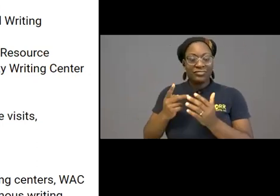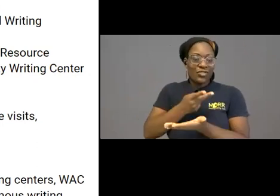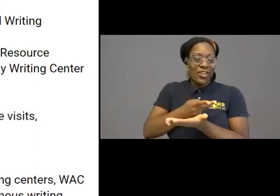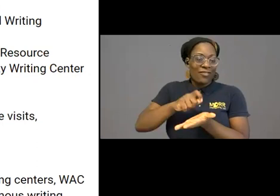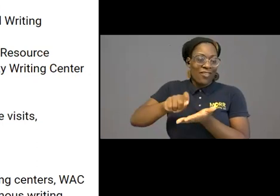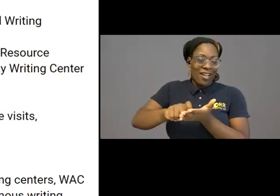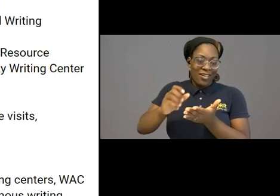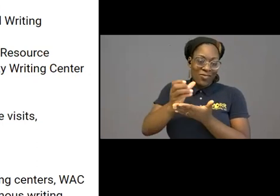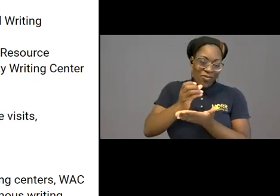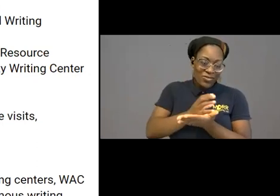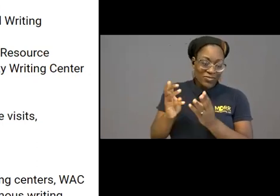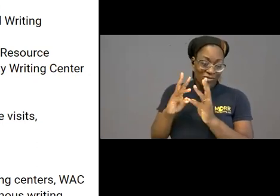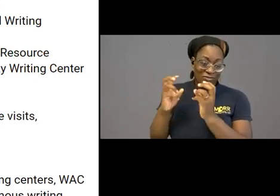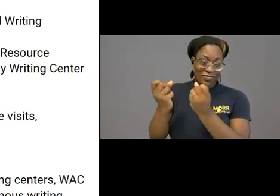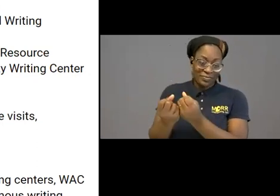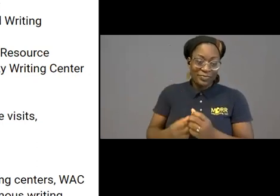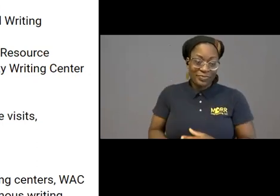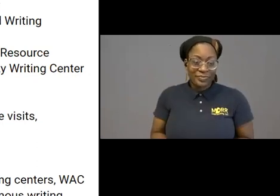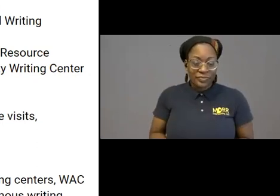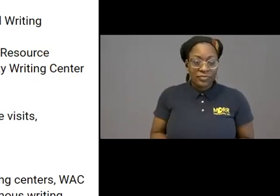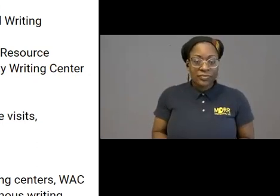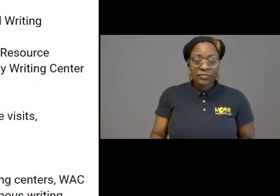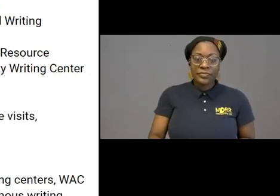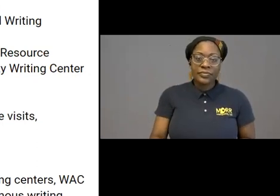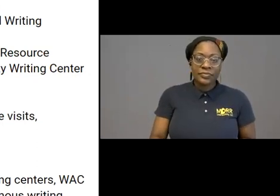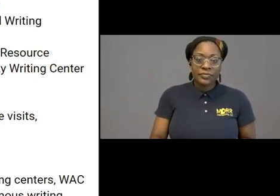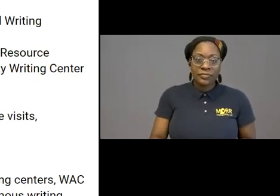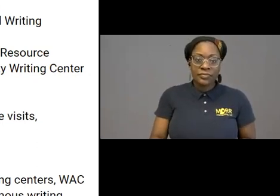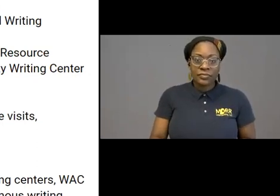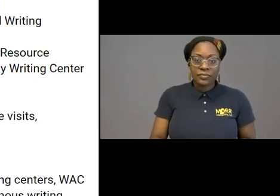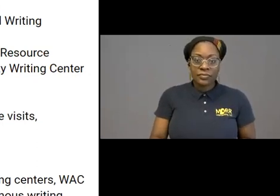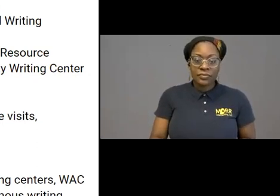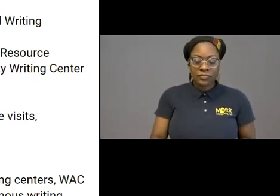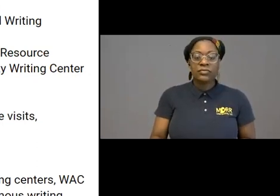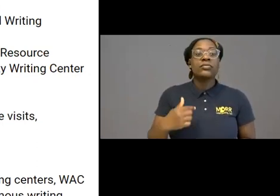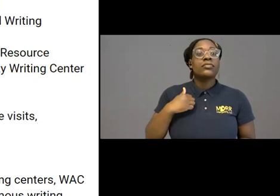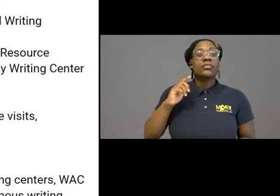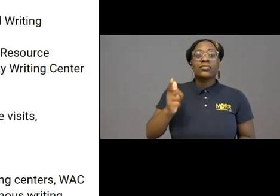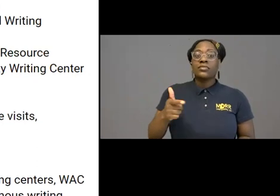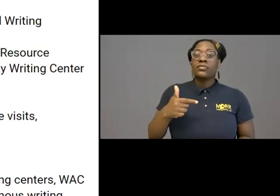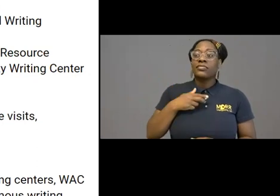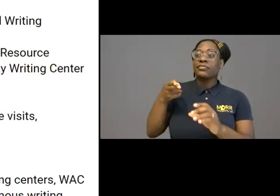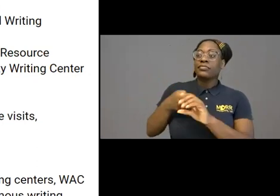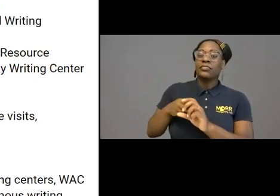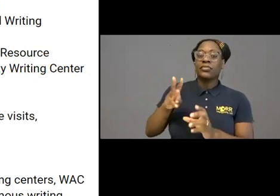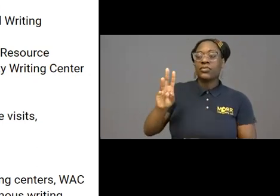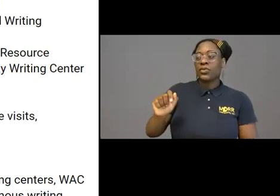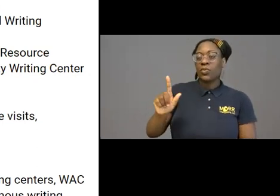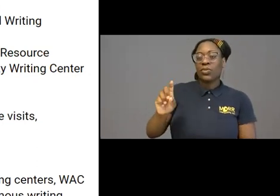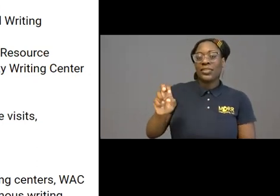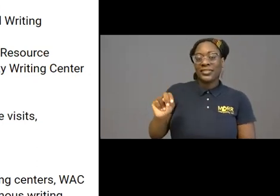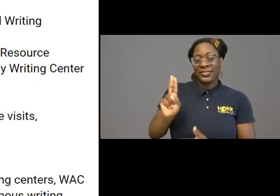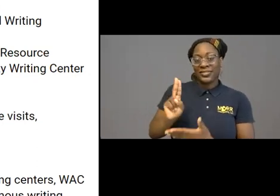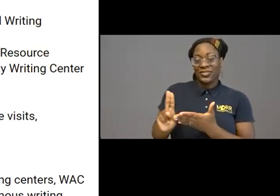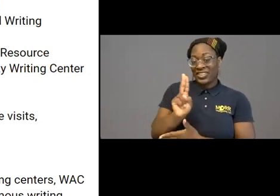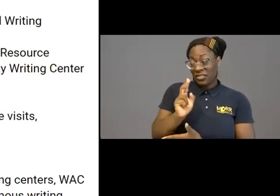other direction, I stumbled upon Walden University and I thought, this is never gonna work. I love face-to-face interaction with